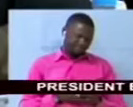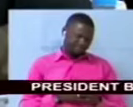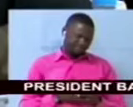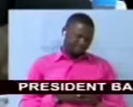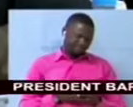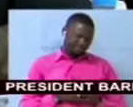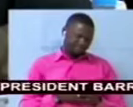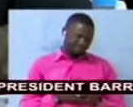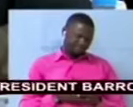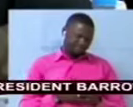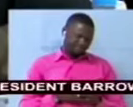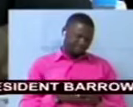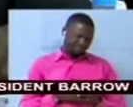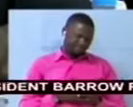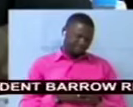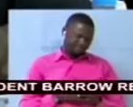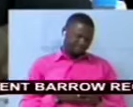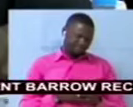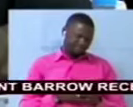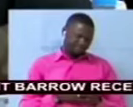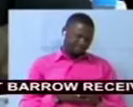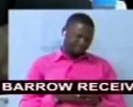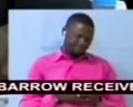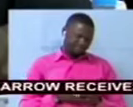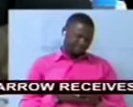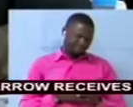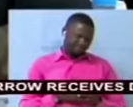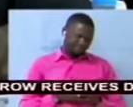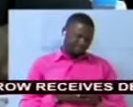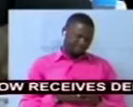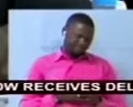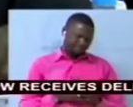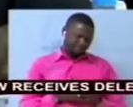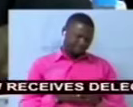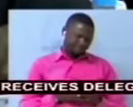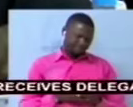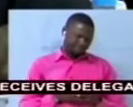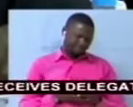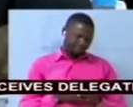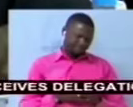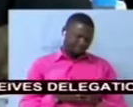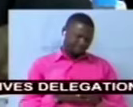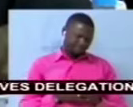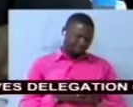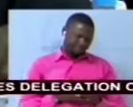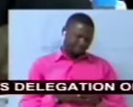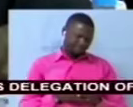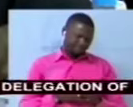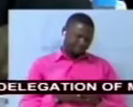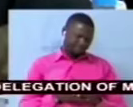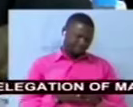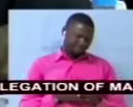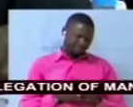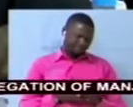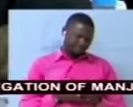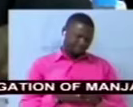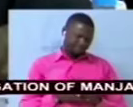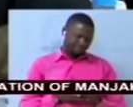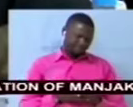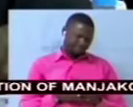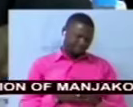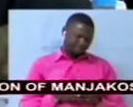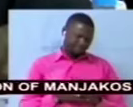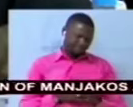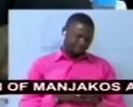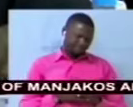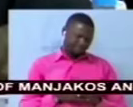things, the nature, causes, including antecedents, circumstances, motives,